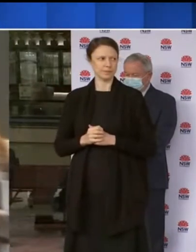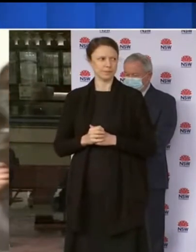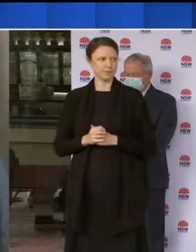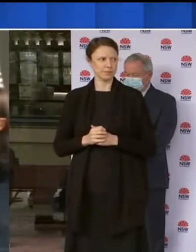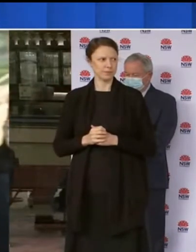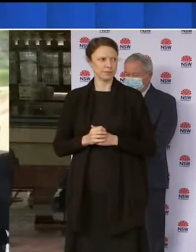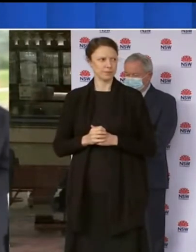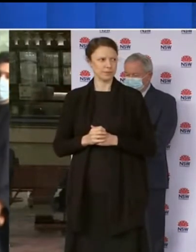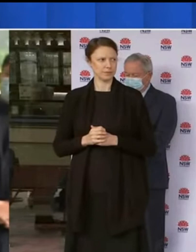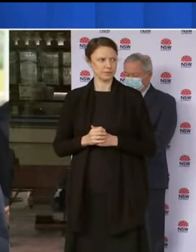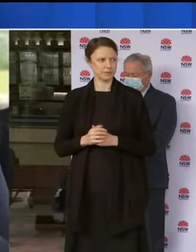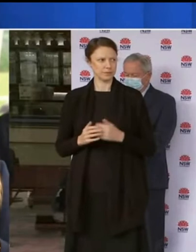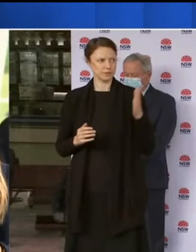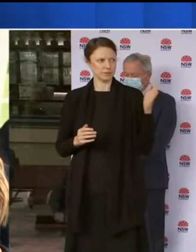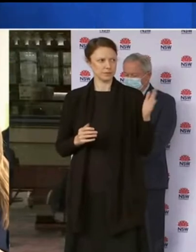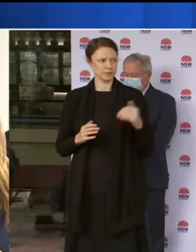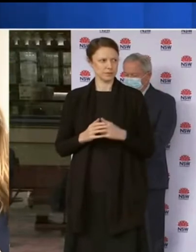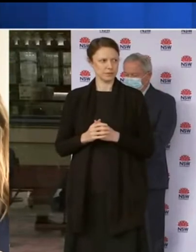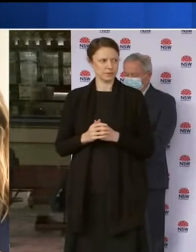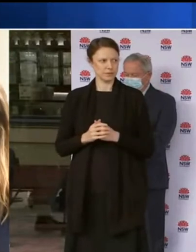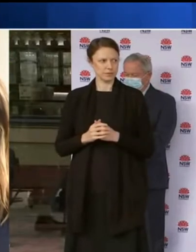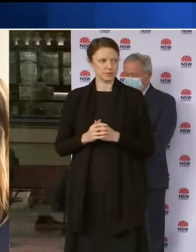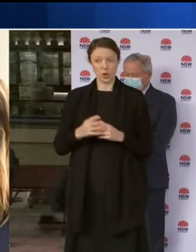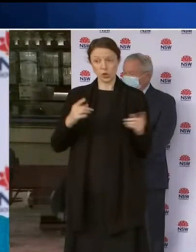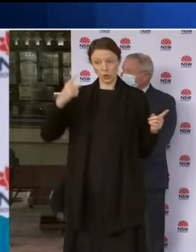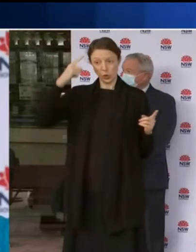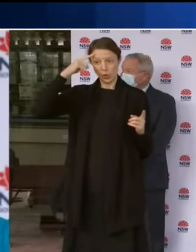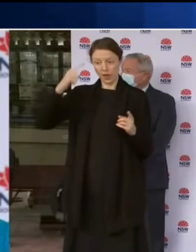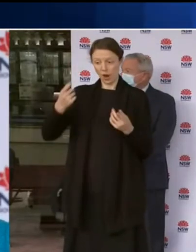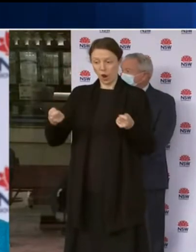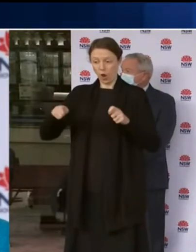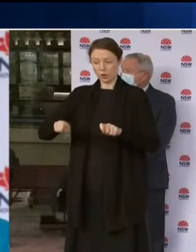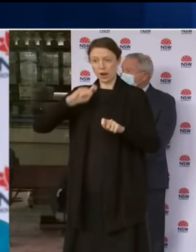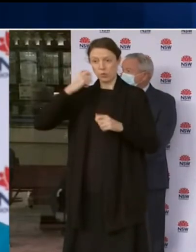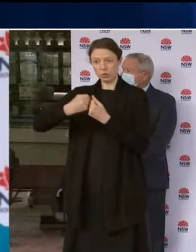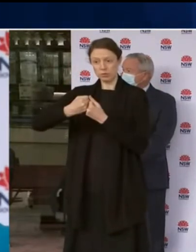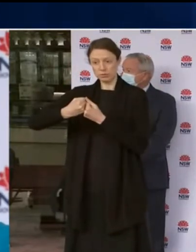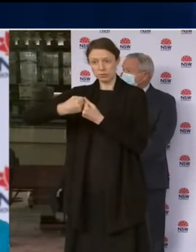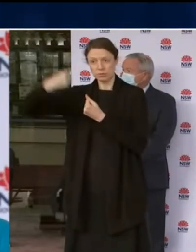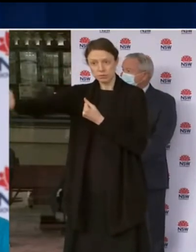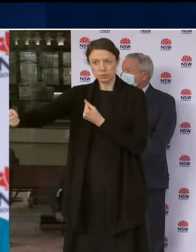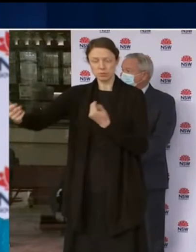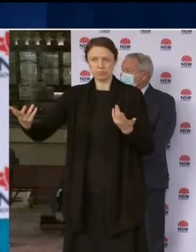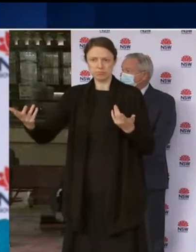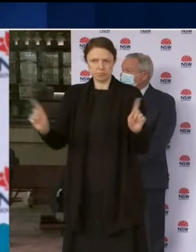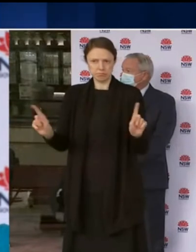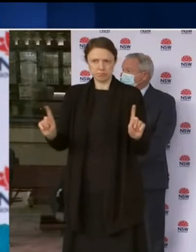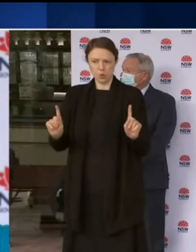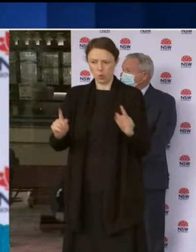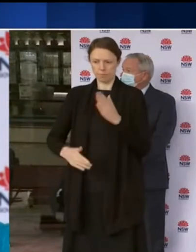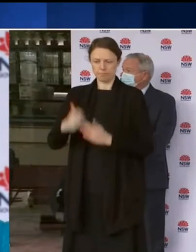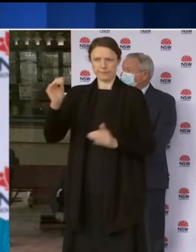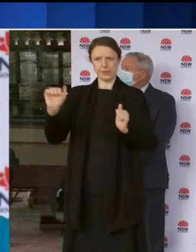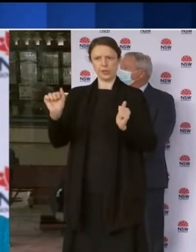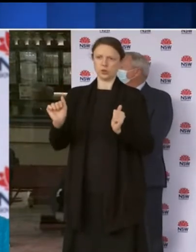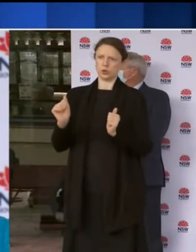Do you think there is a chance of lockdown ending before the two weeks? Look, I'll ask Dr. Chant to make that comment. Certainly her